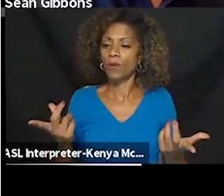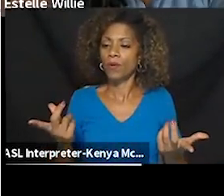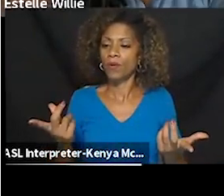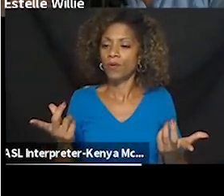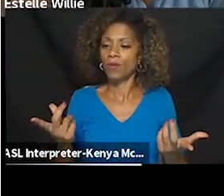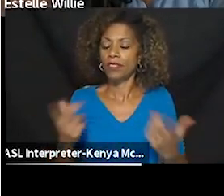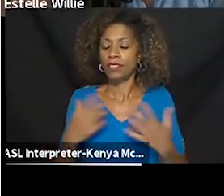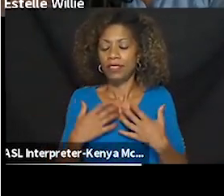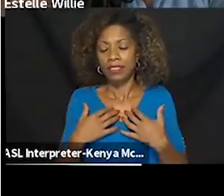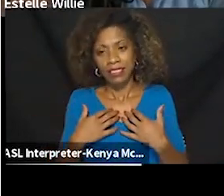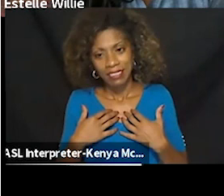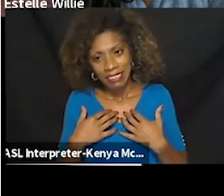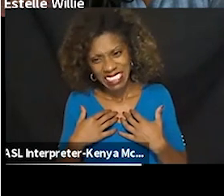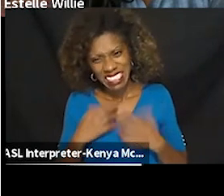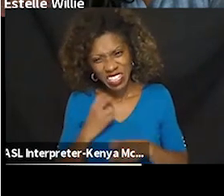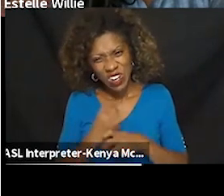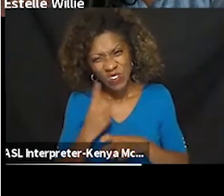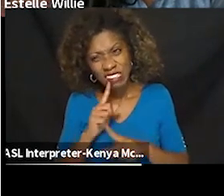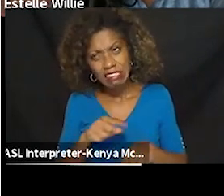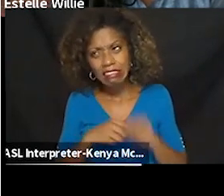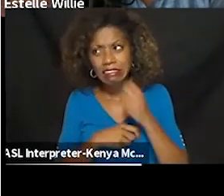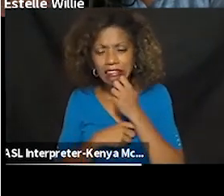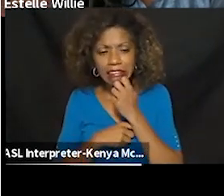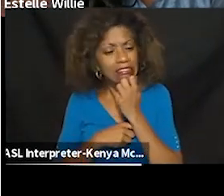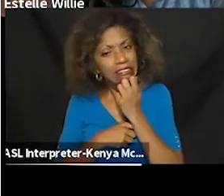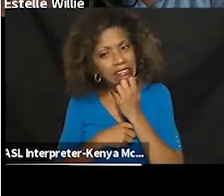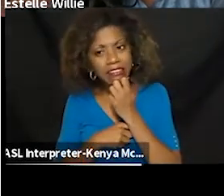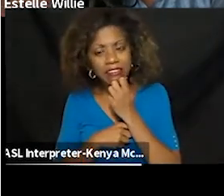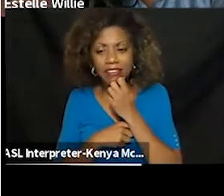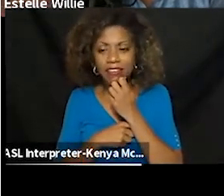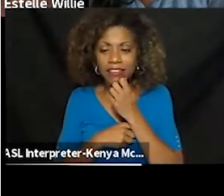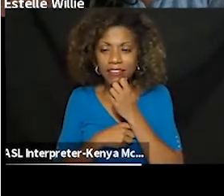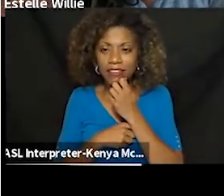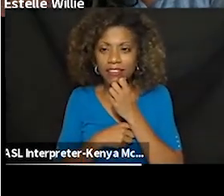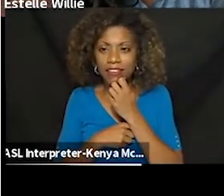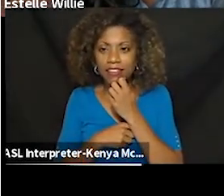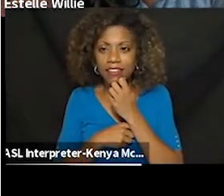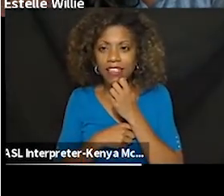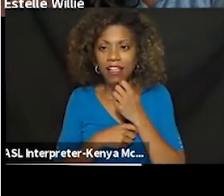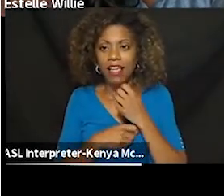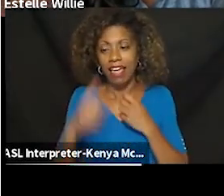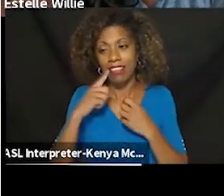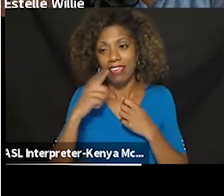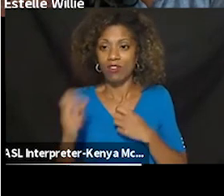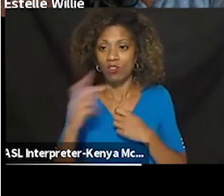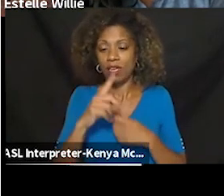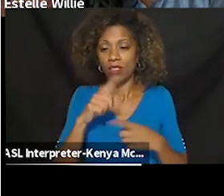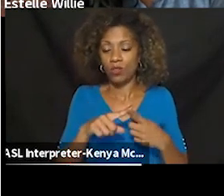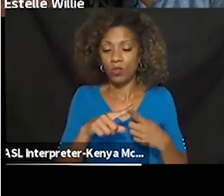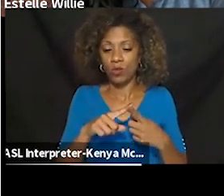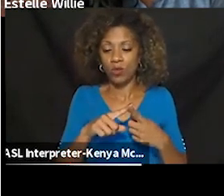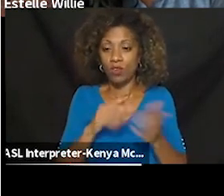This is a hard one. I think for me, it goes back to the question that you asked, the last question about the